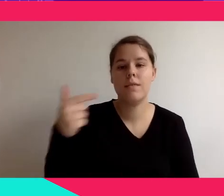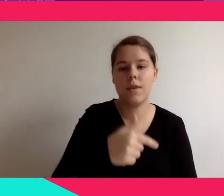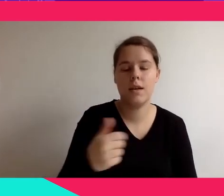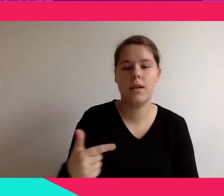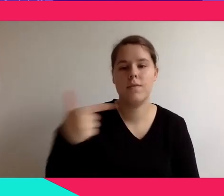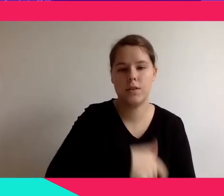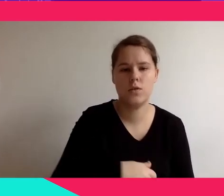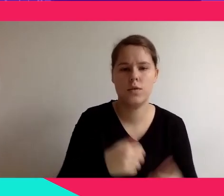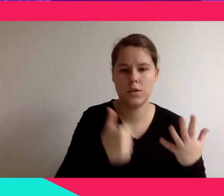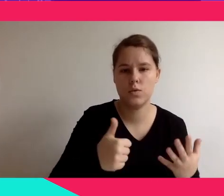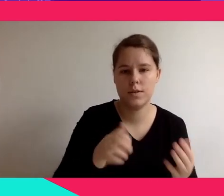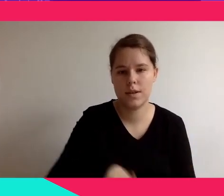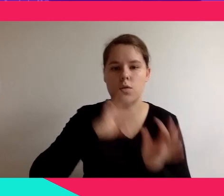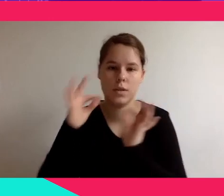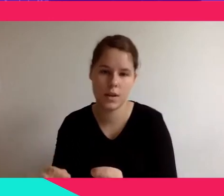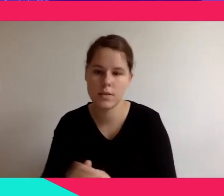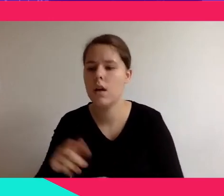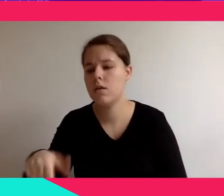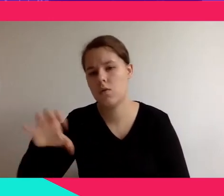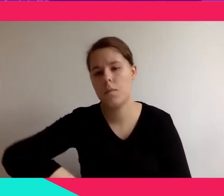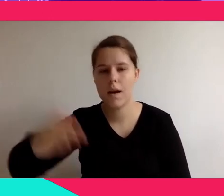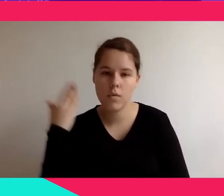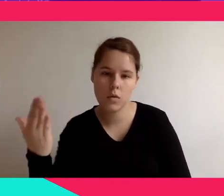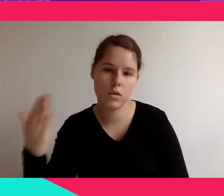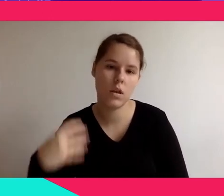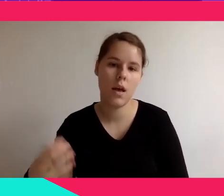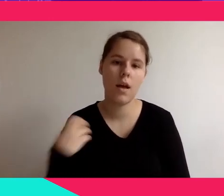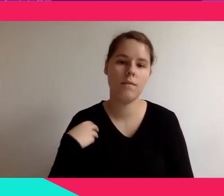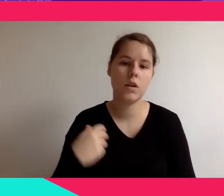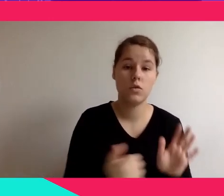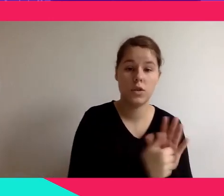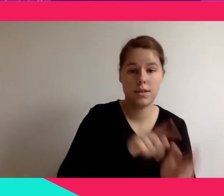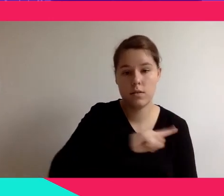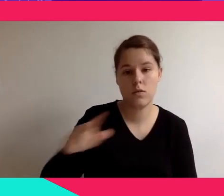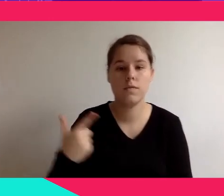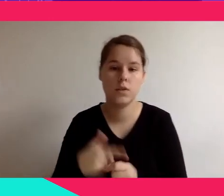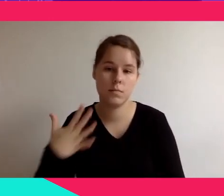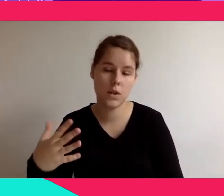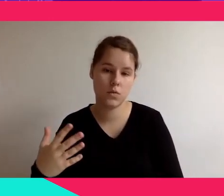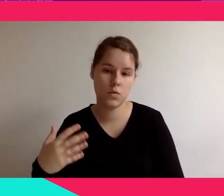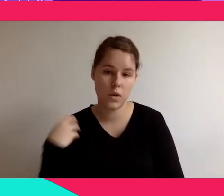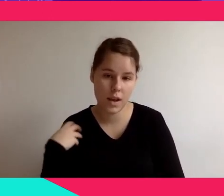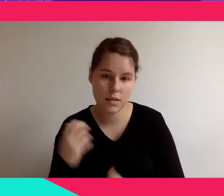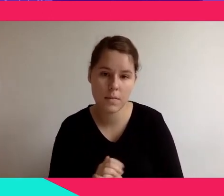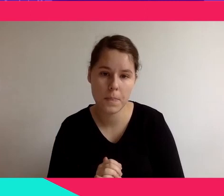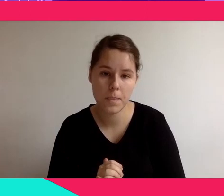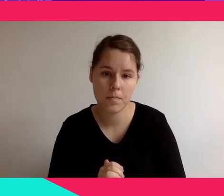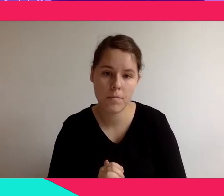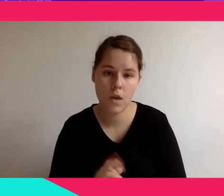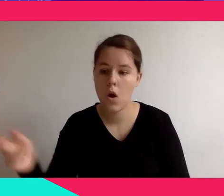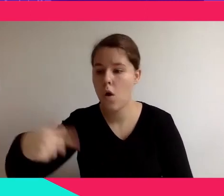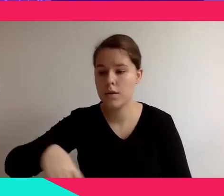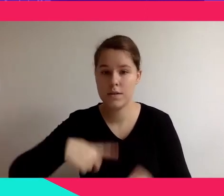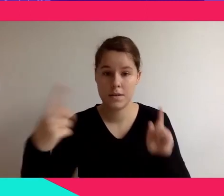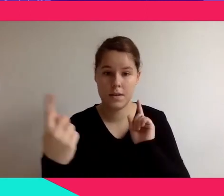youngsters between 15 and 25 who meet each other at the museum once a week,